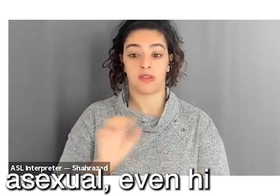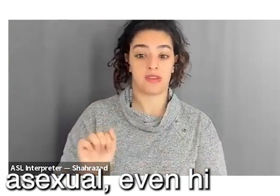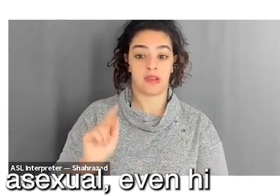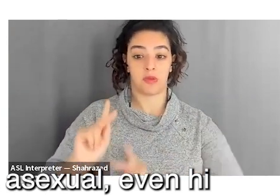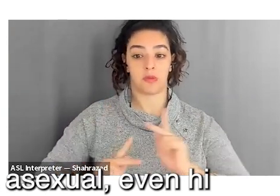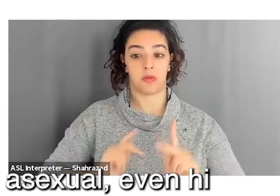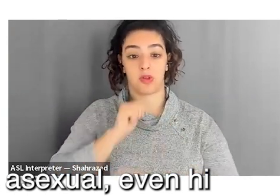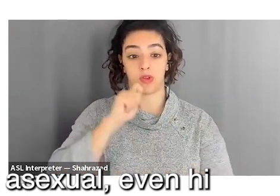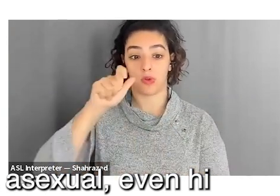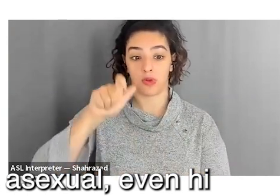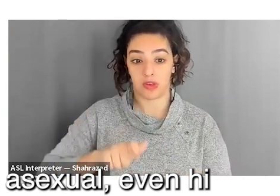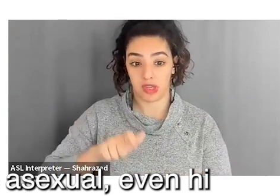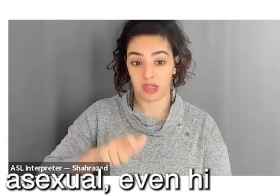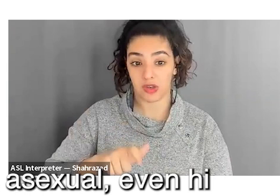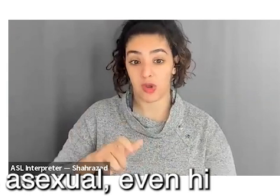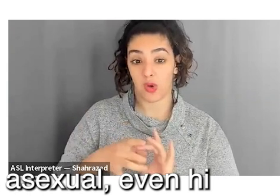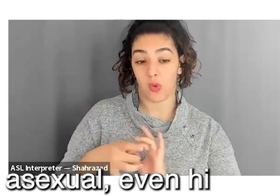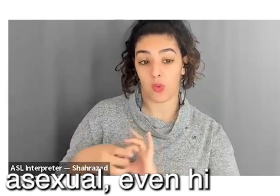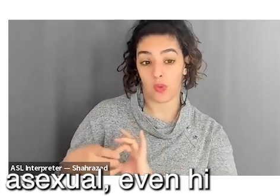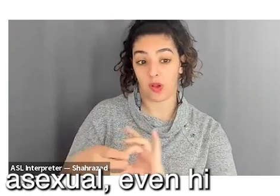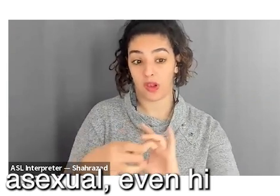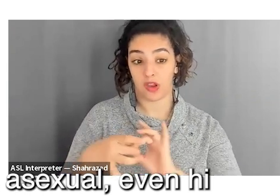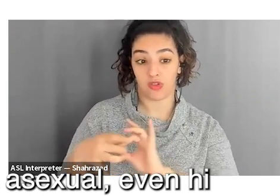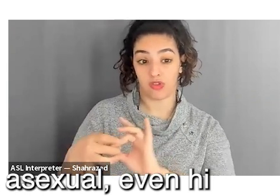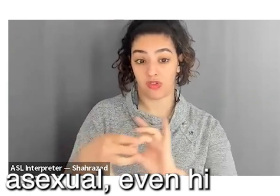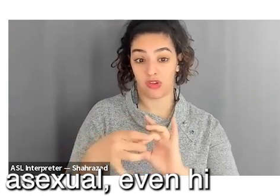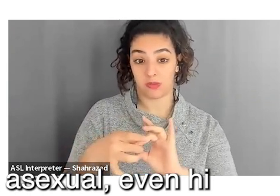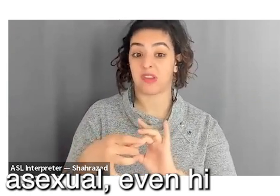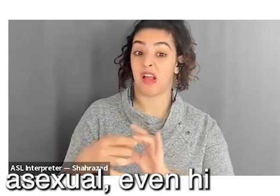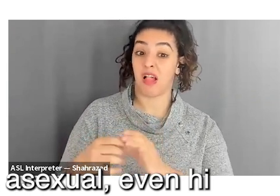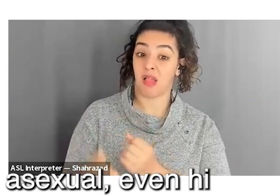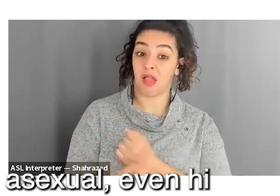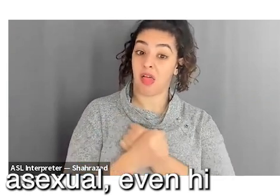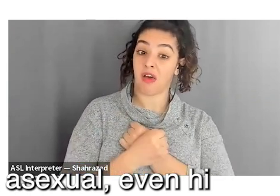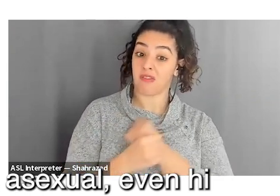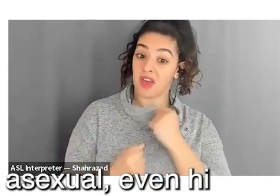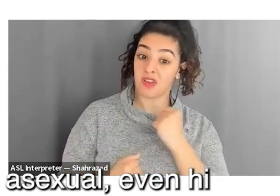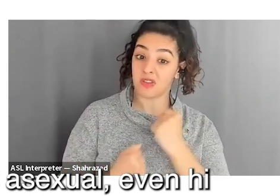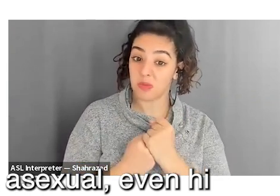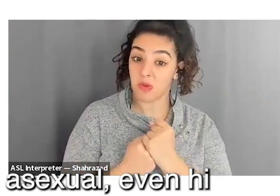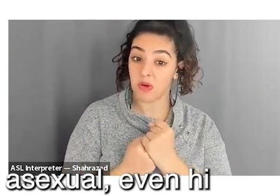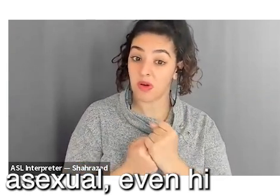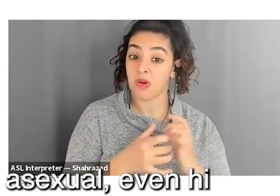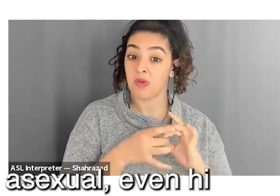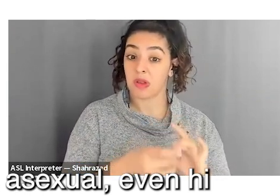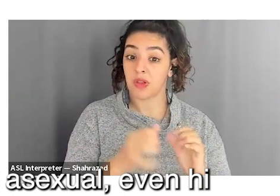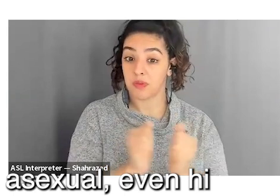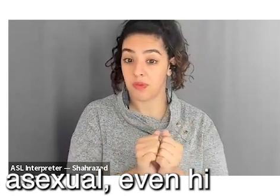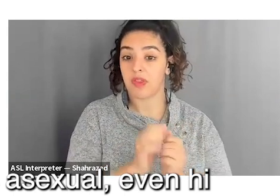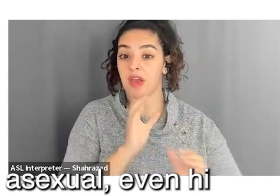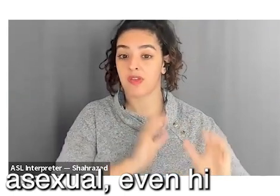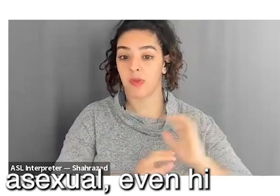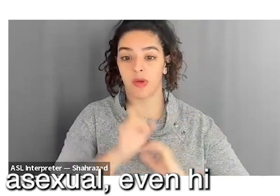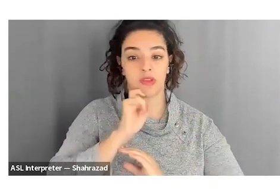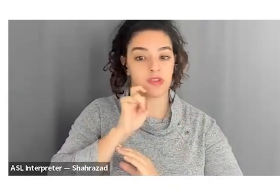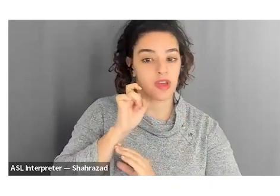support around sexuality, pleasure, and access to accessible sex education and healthcare. I think that's something